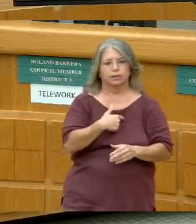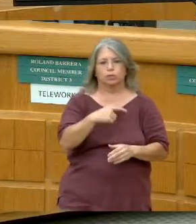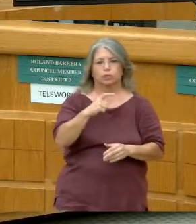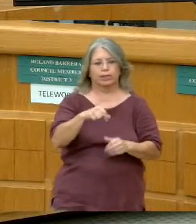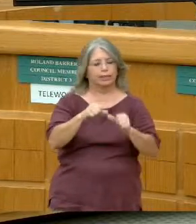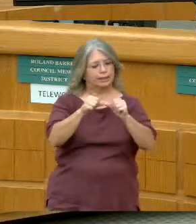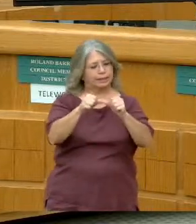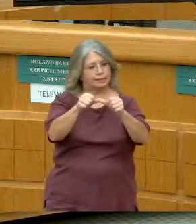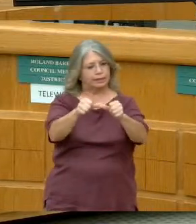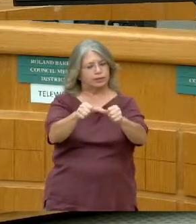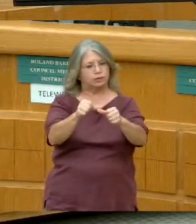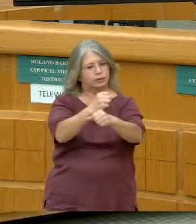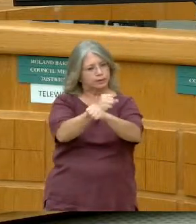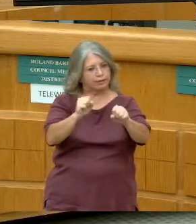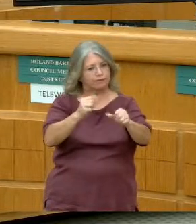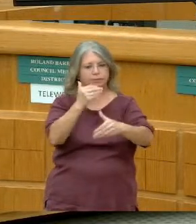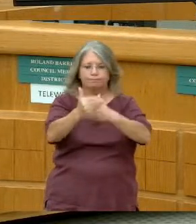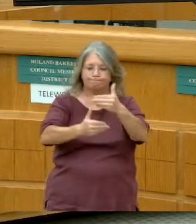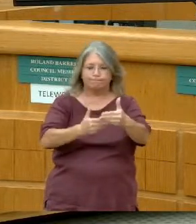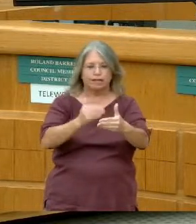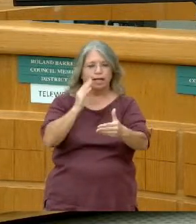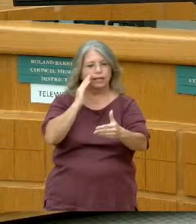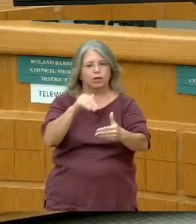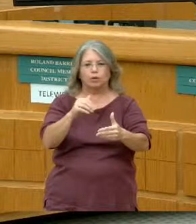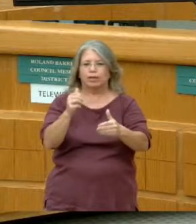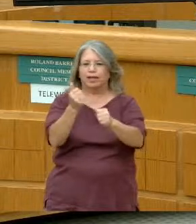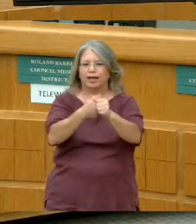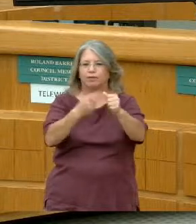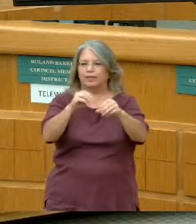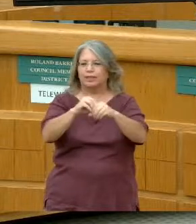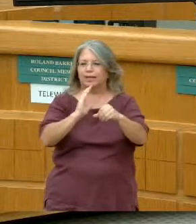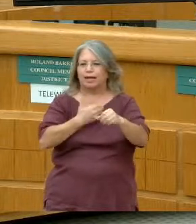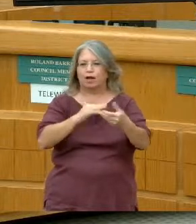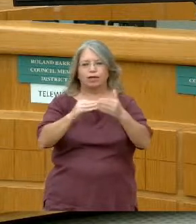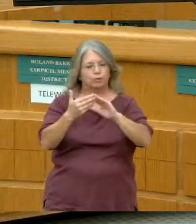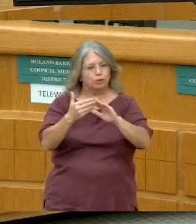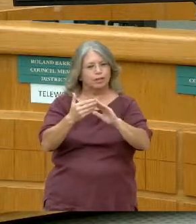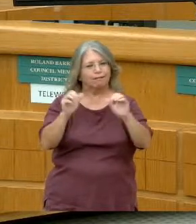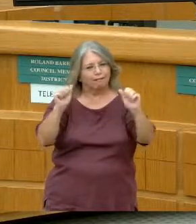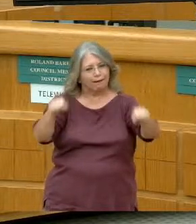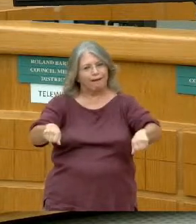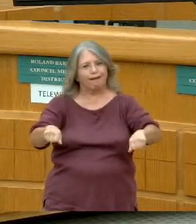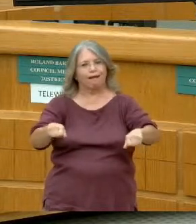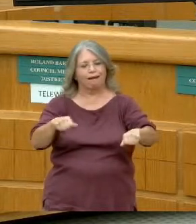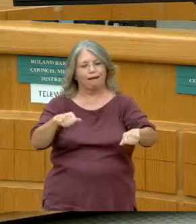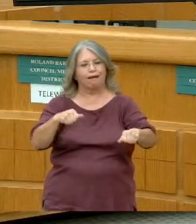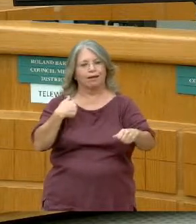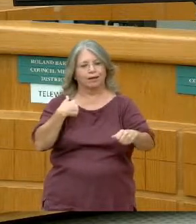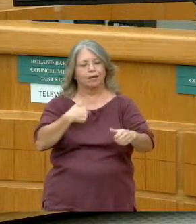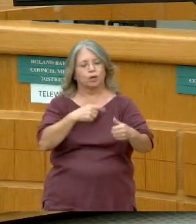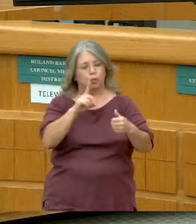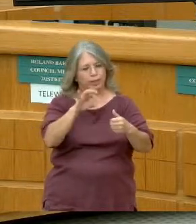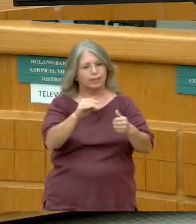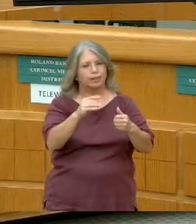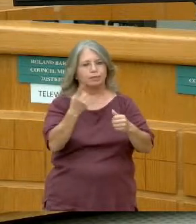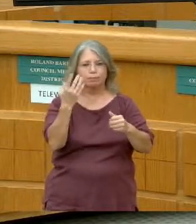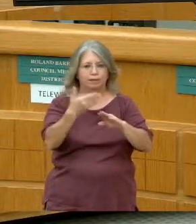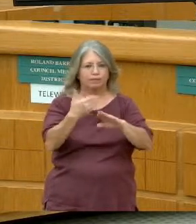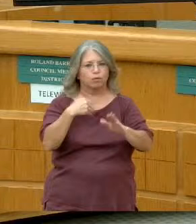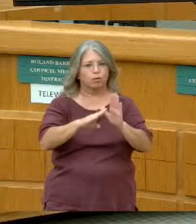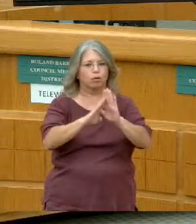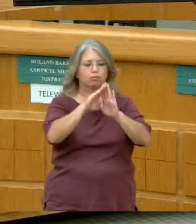the course here. And I know that everybody in our community is capable of this. We flattened the first curve, and now we're going to flatten this curve